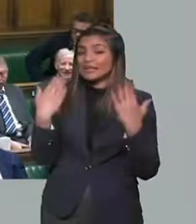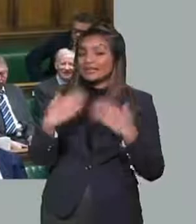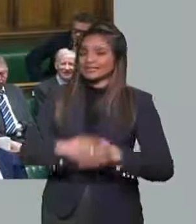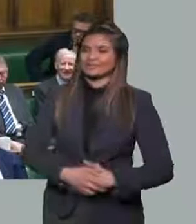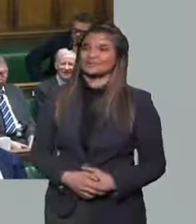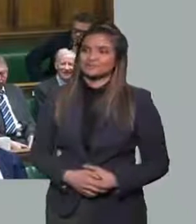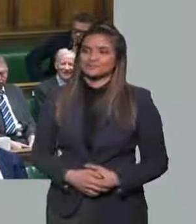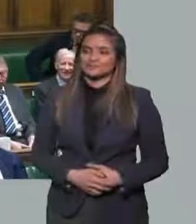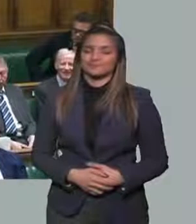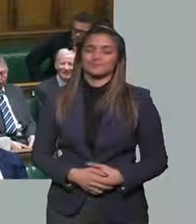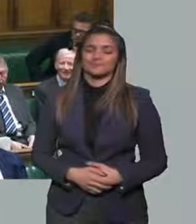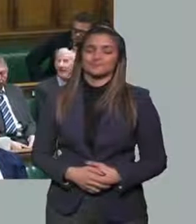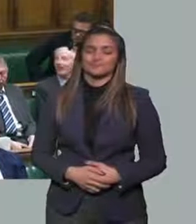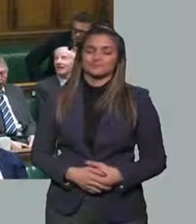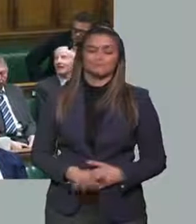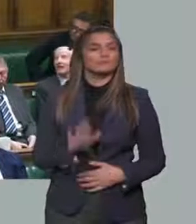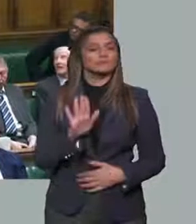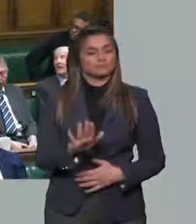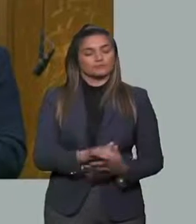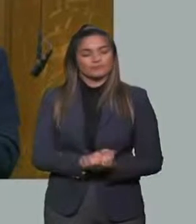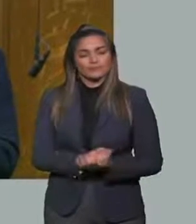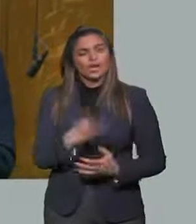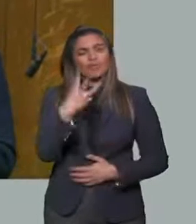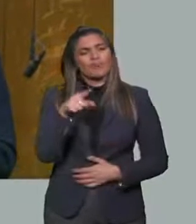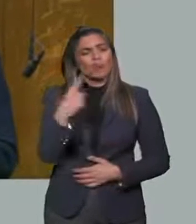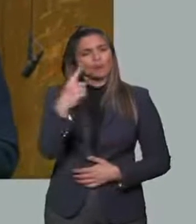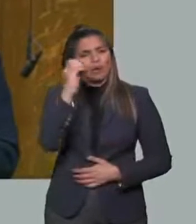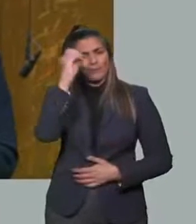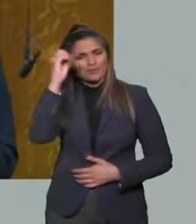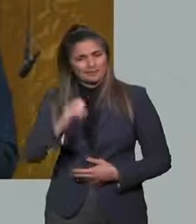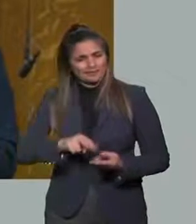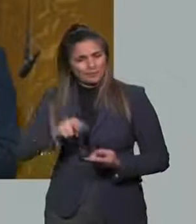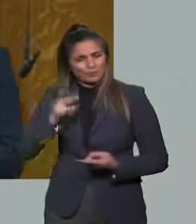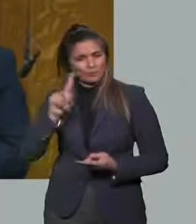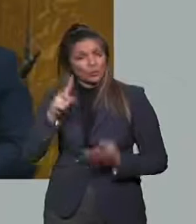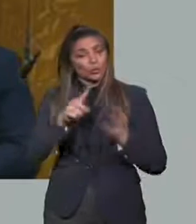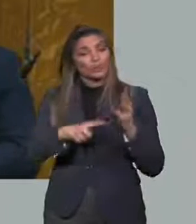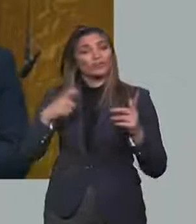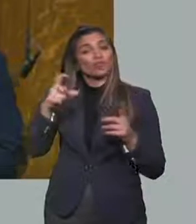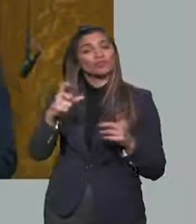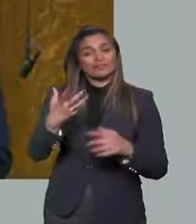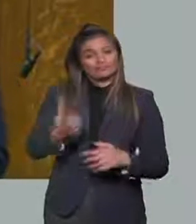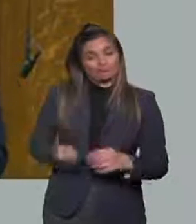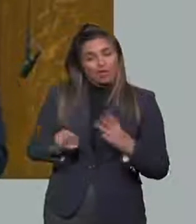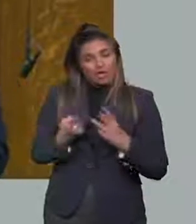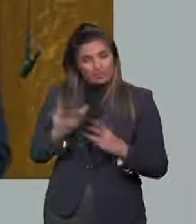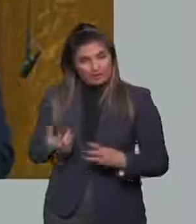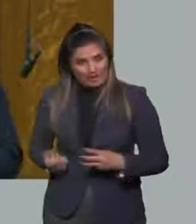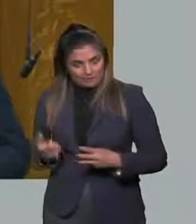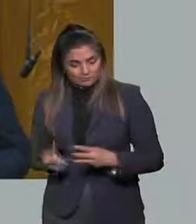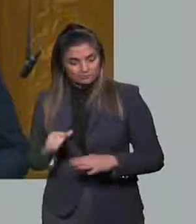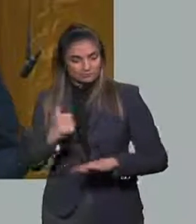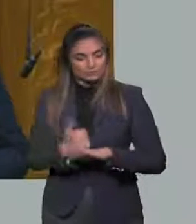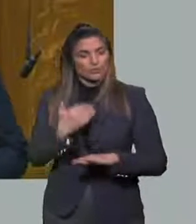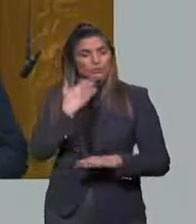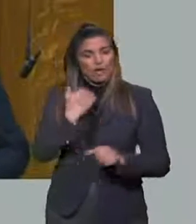Now, there was a 3.1% increase to universal credit and other benefits set by the government last